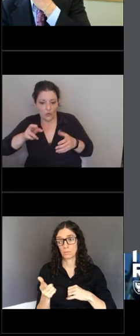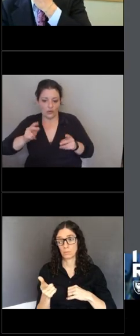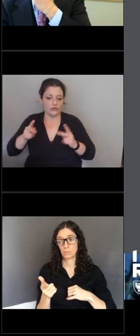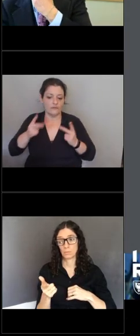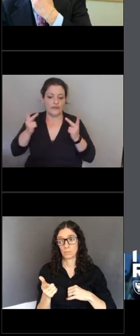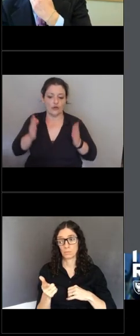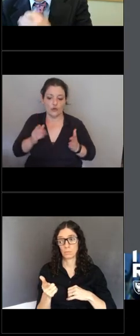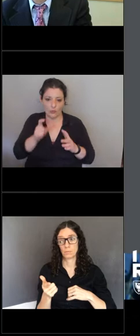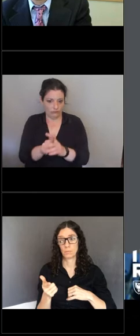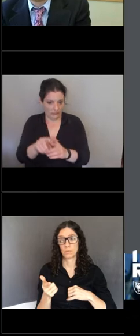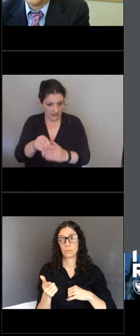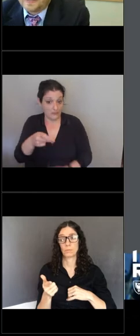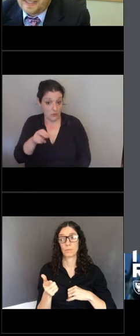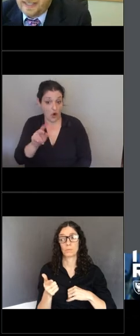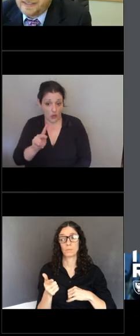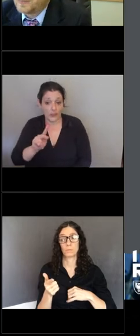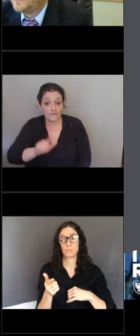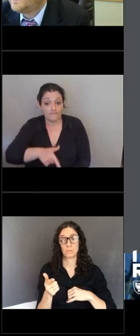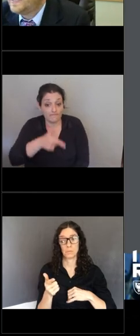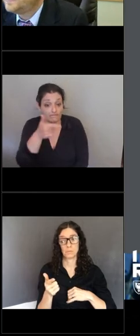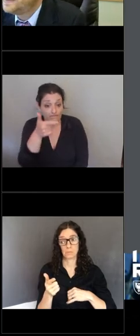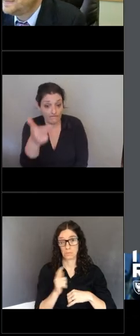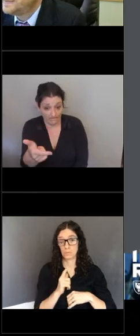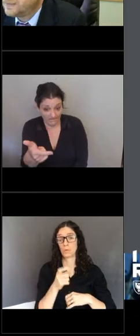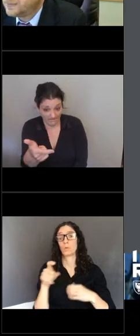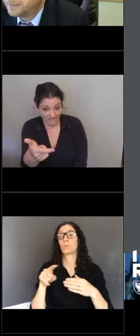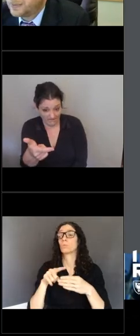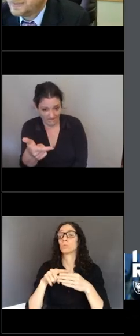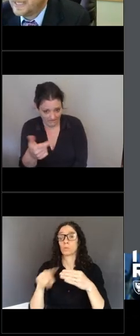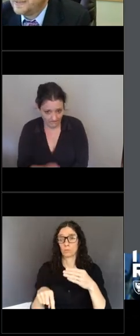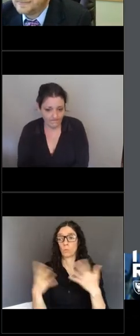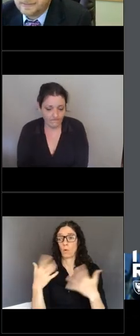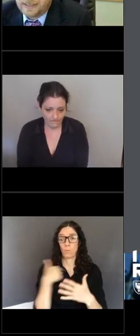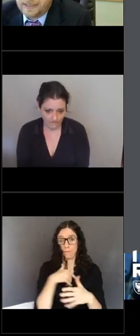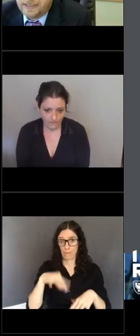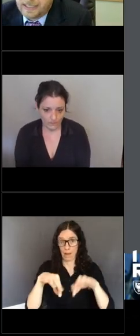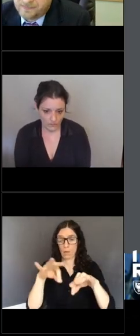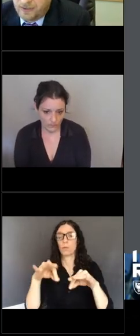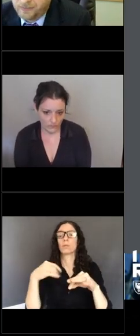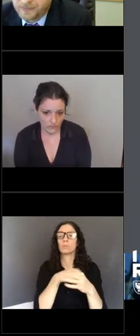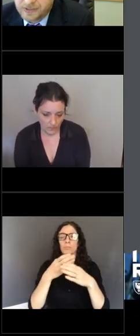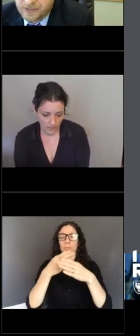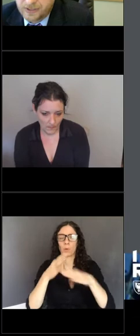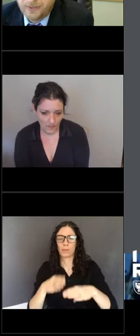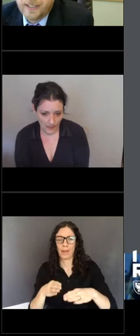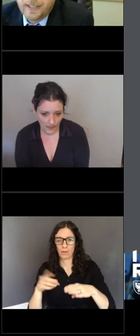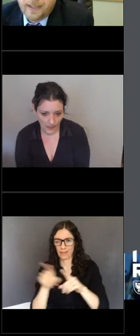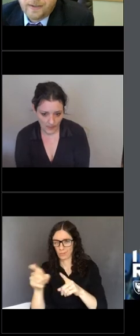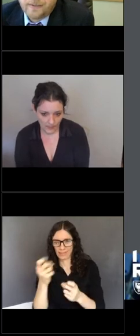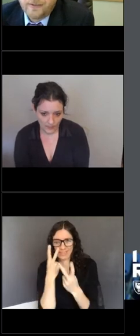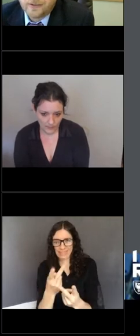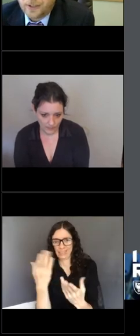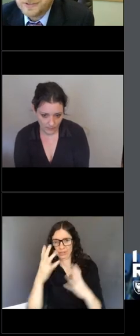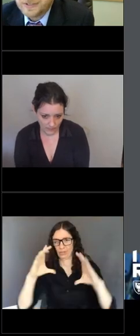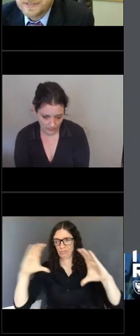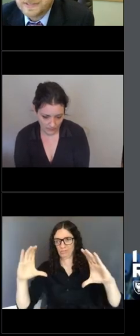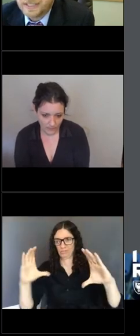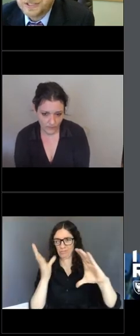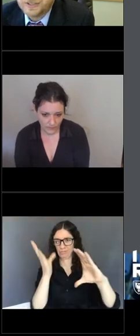Our results and what we found were broken down as follows. So